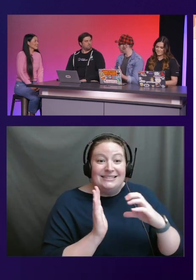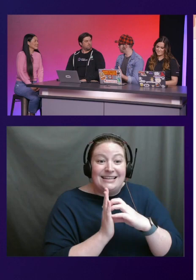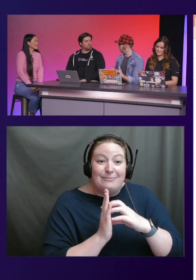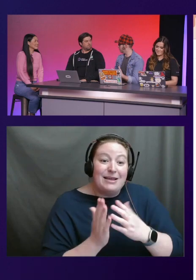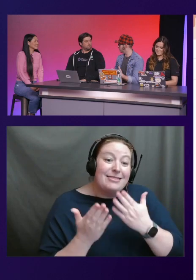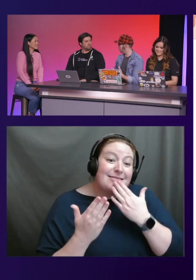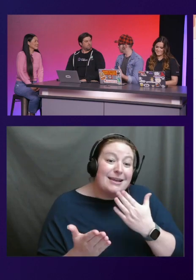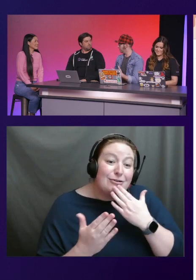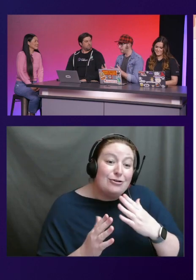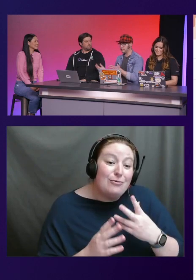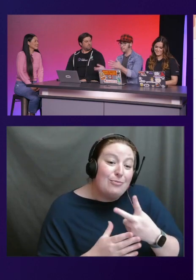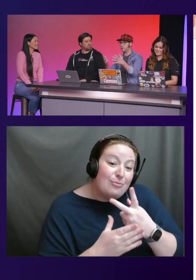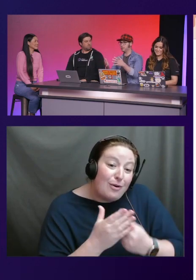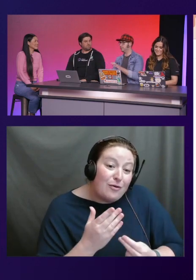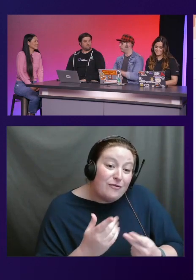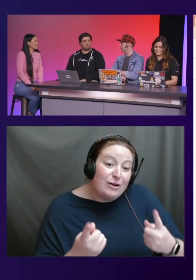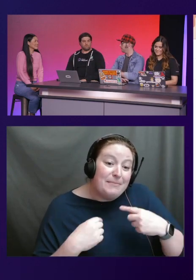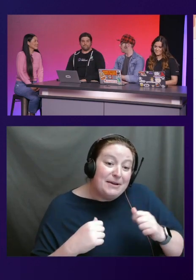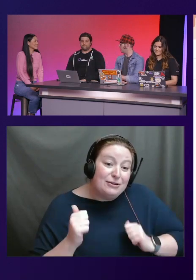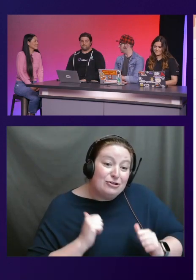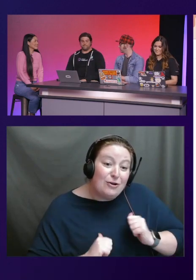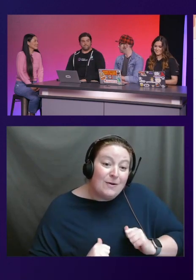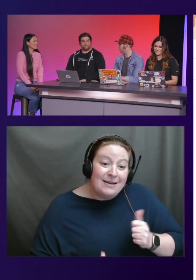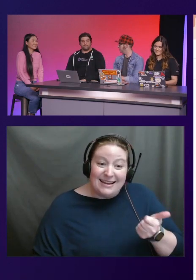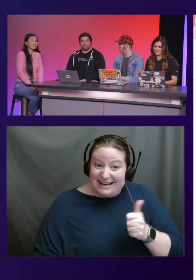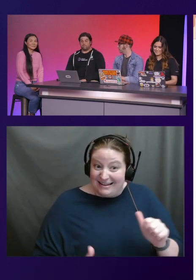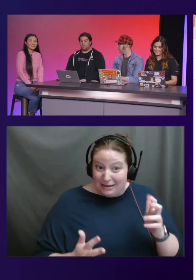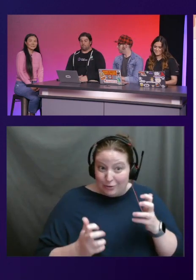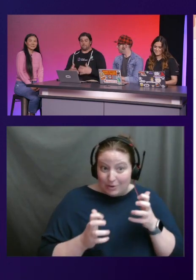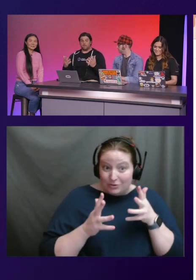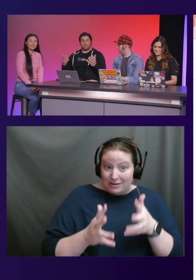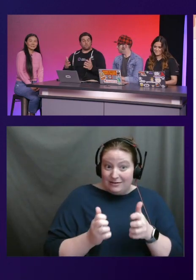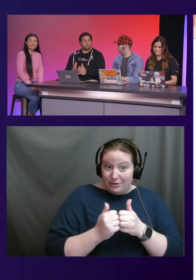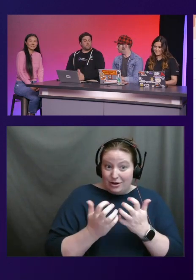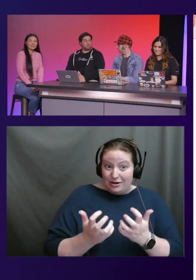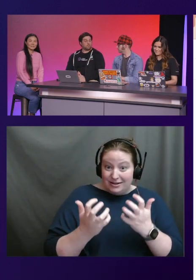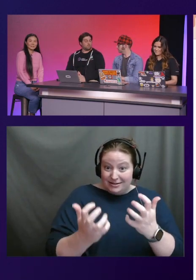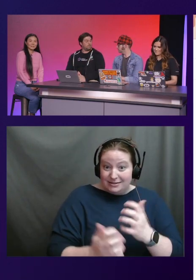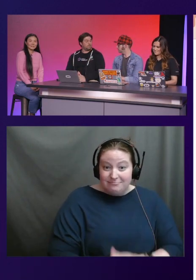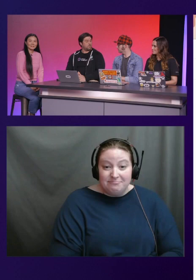coming on the show. Anything you want to leave our audience with? No,